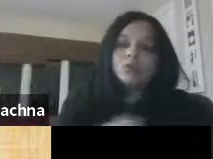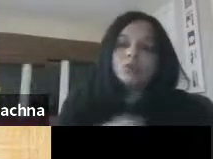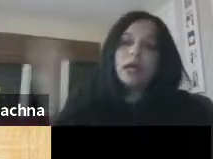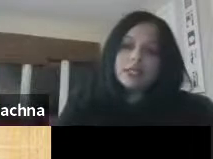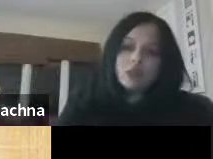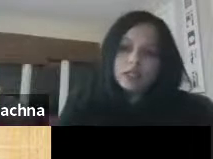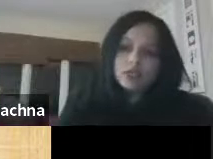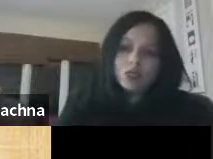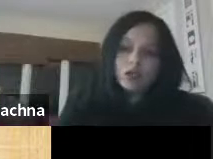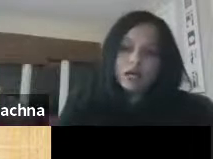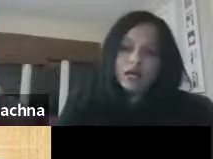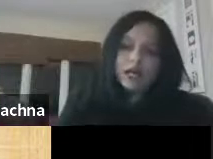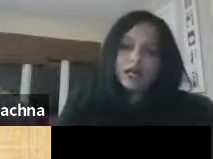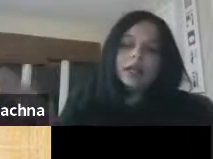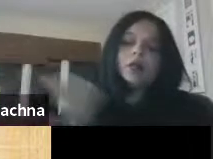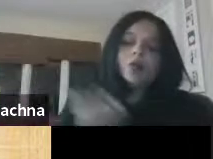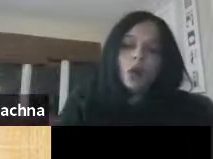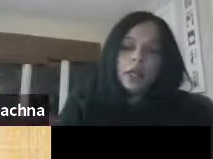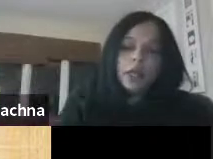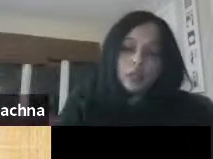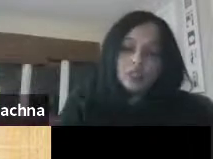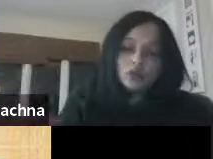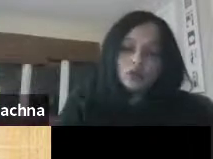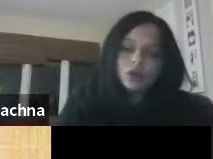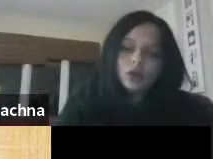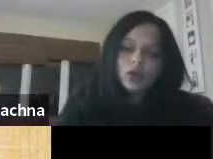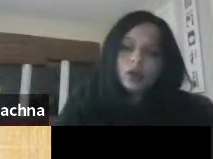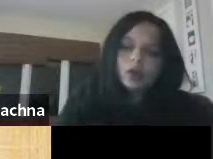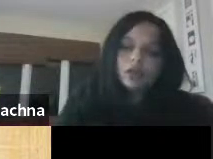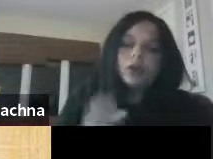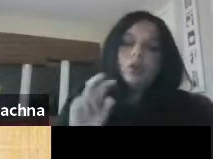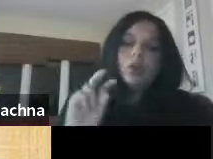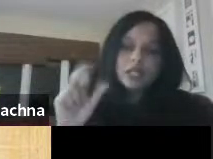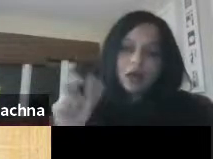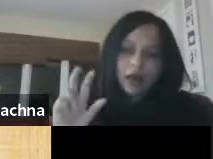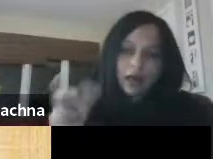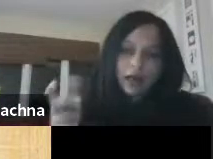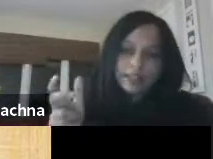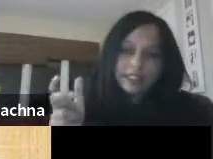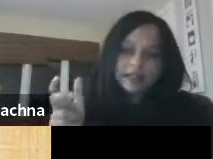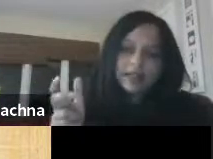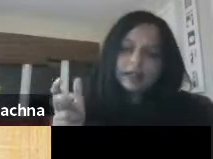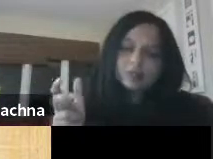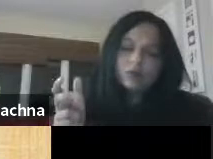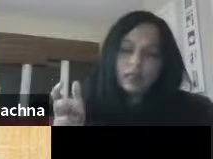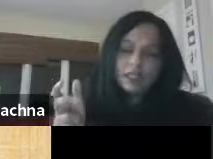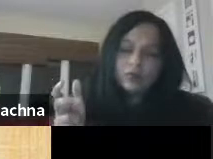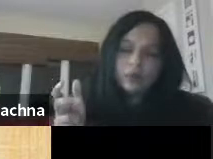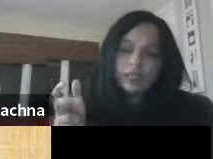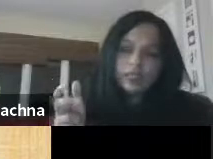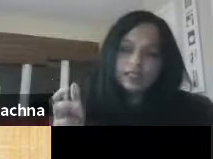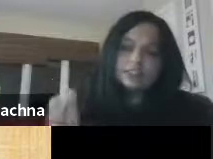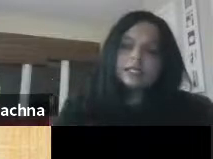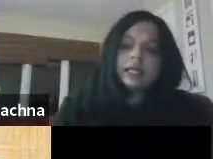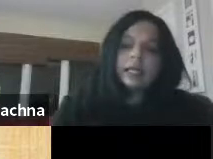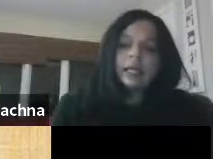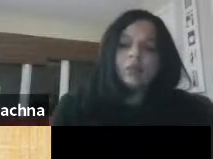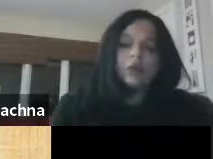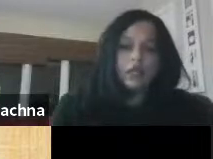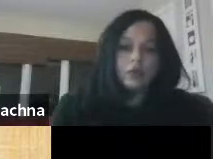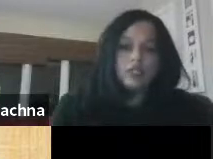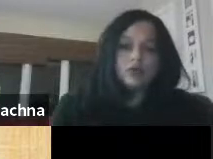understand. Why is one score high? Why is one score low? What's causing that relative weakness?